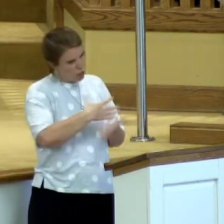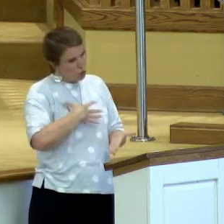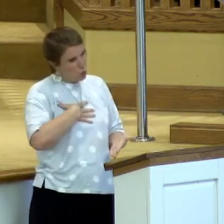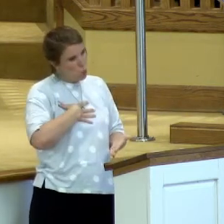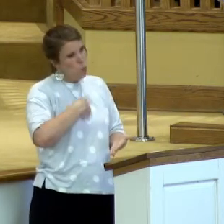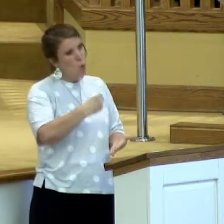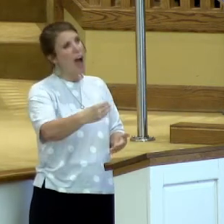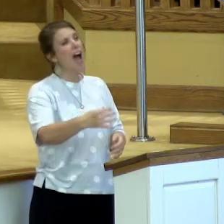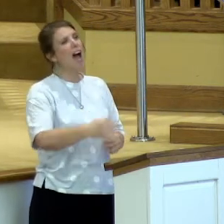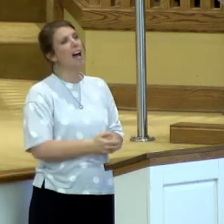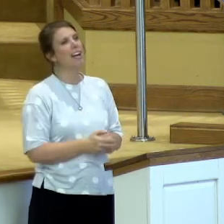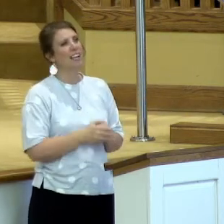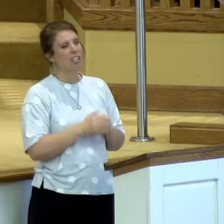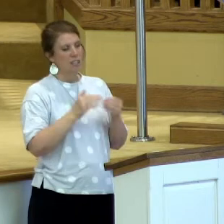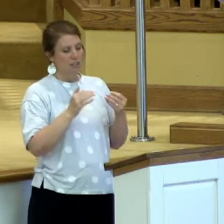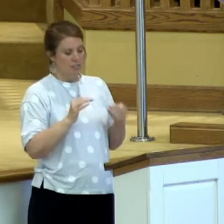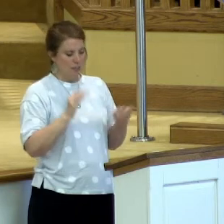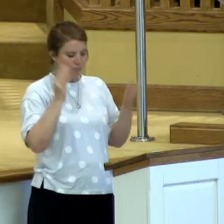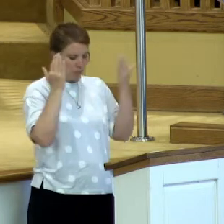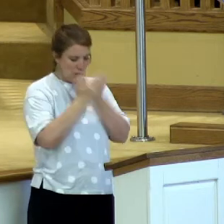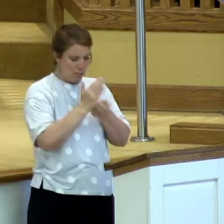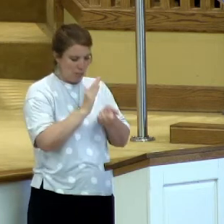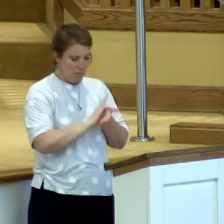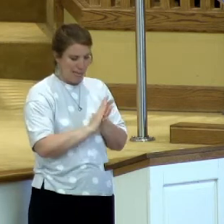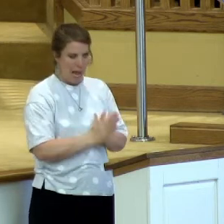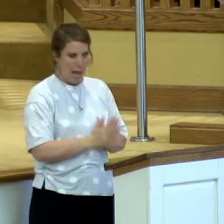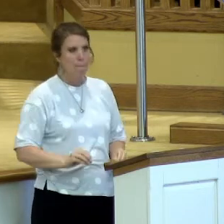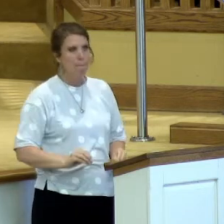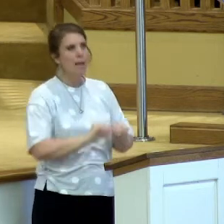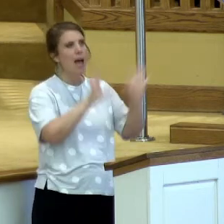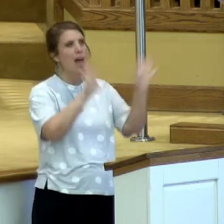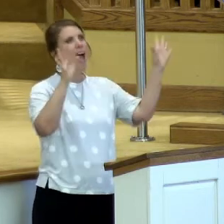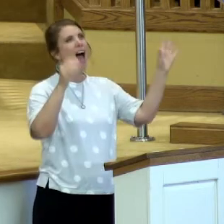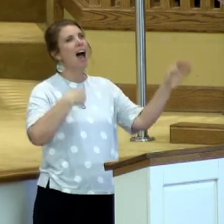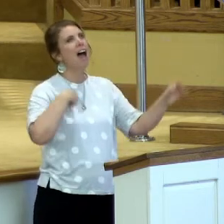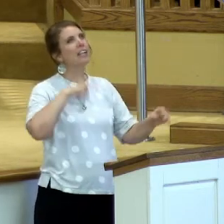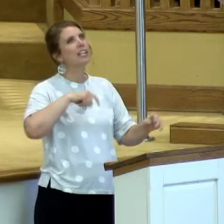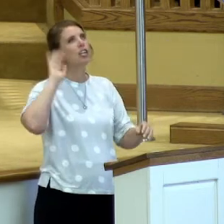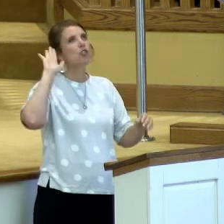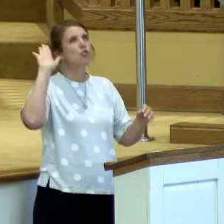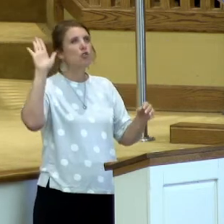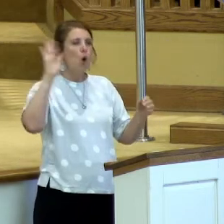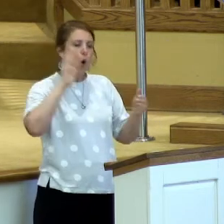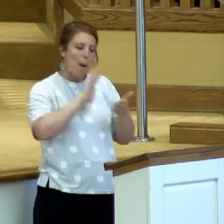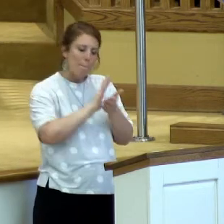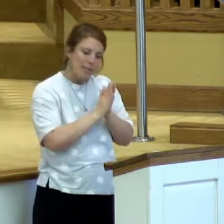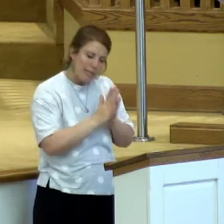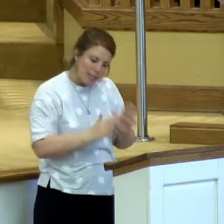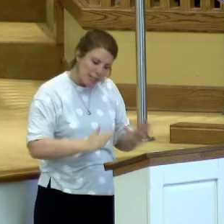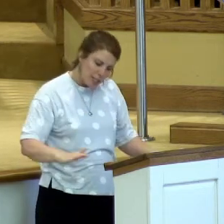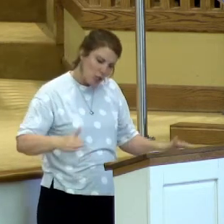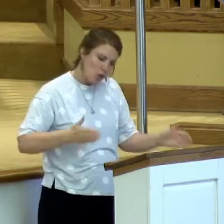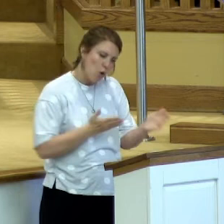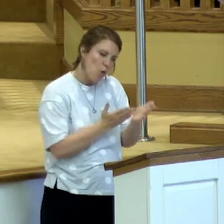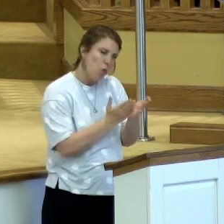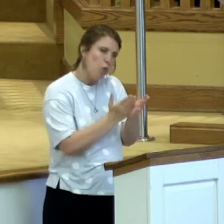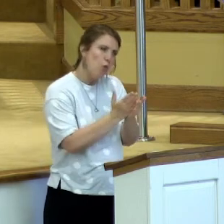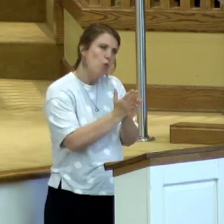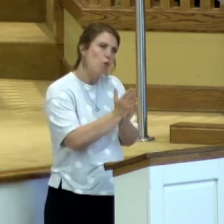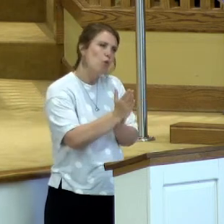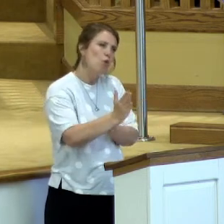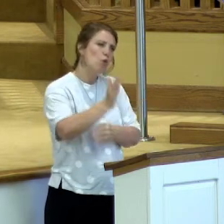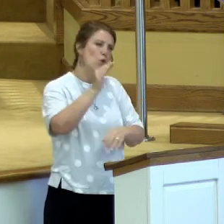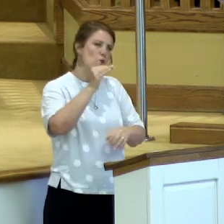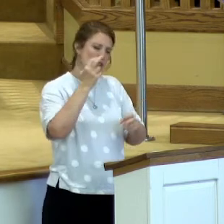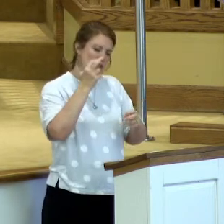turned my darkness into light. I need your peace to get me through